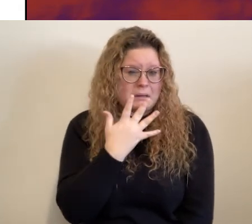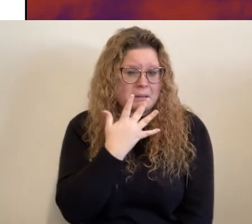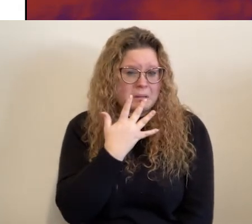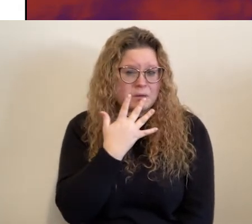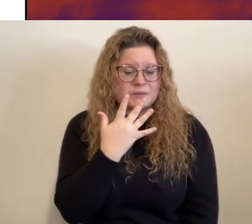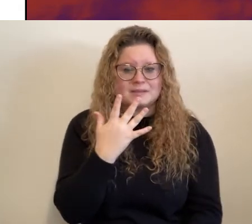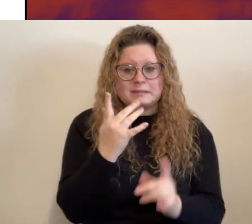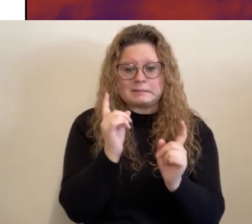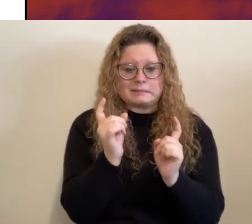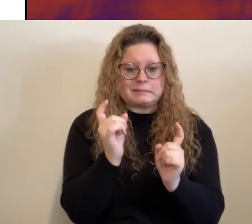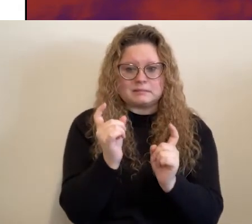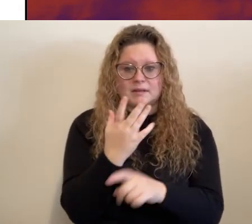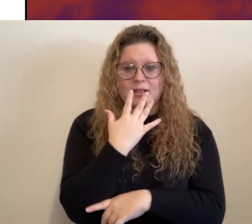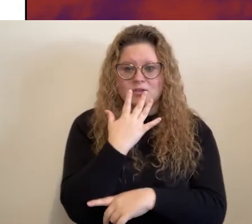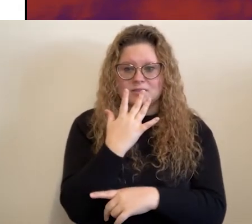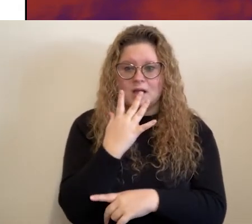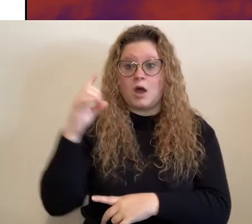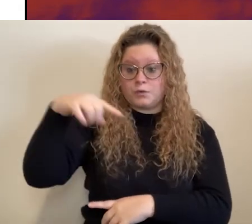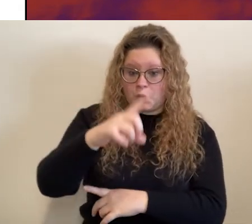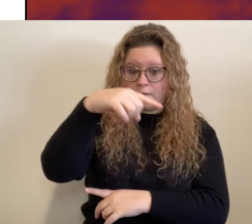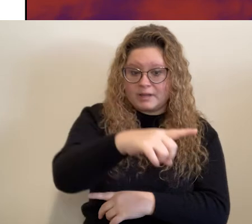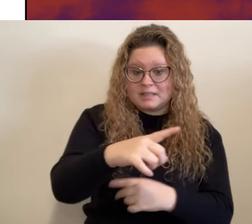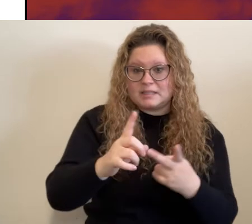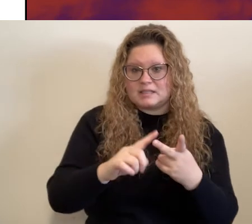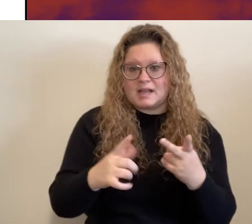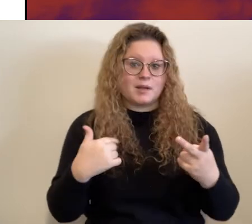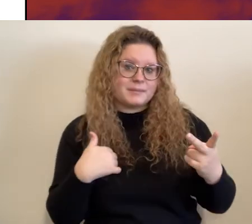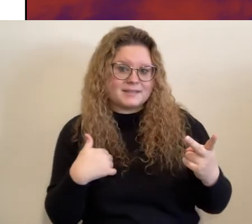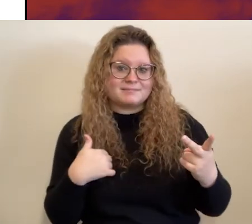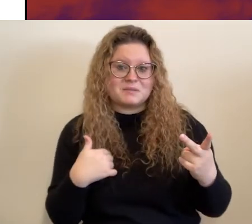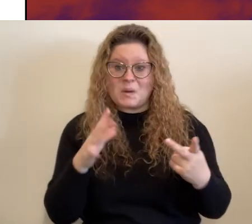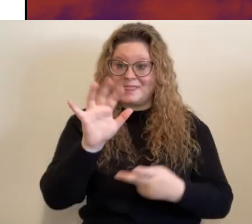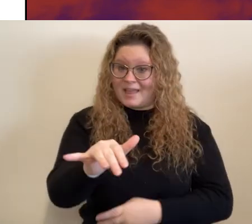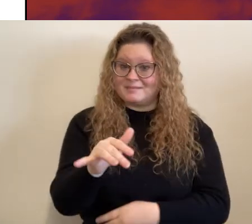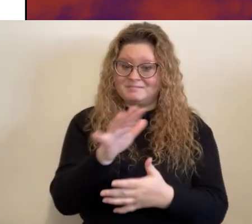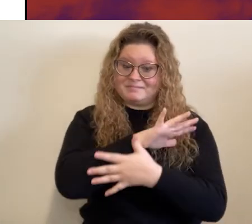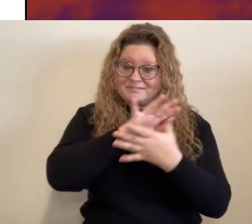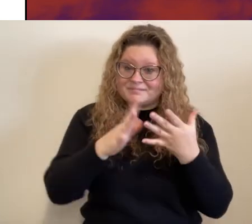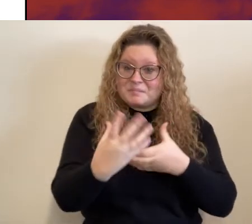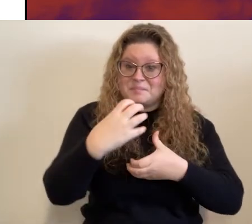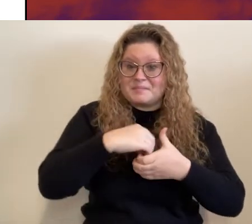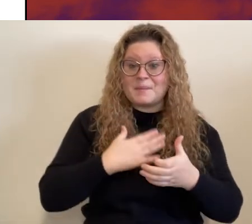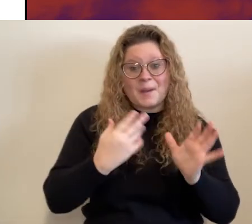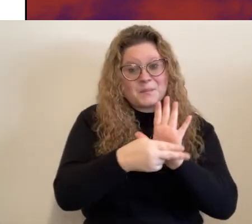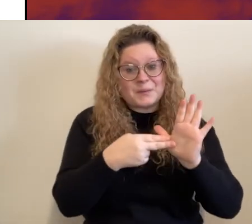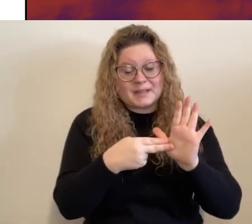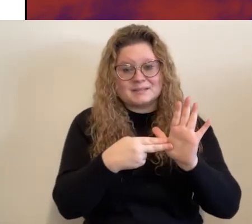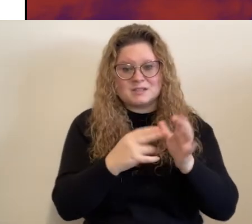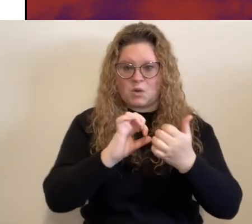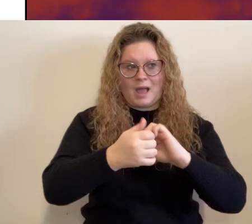dolphins, and me, and like a whole brand has been created just based off that. So then how do we take the visuals